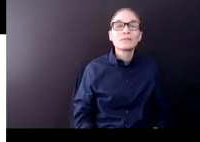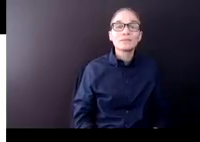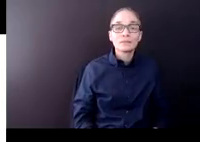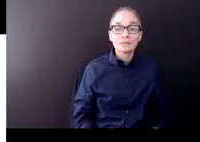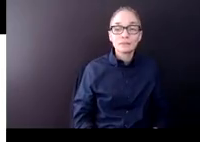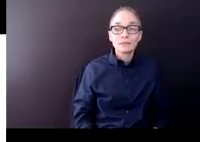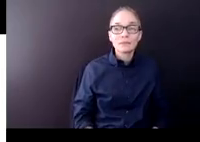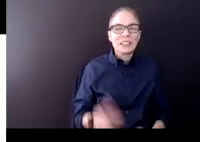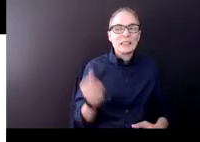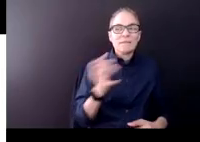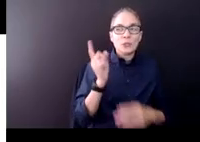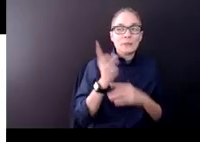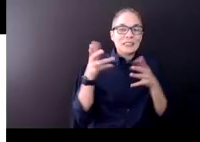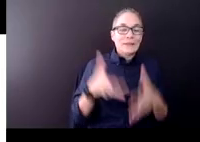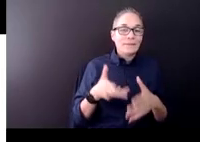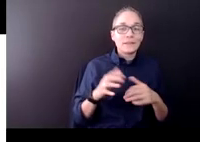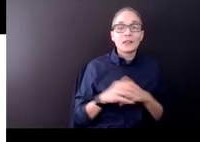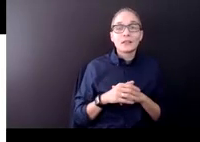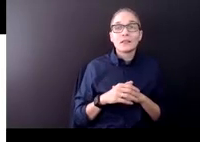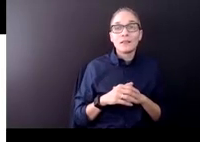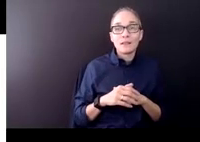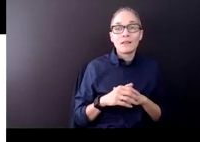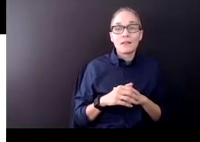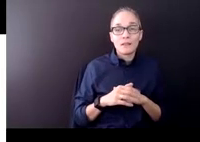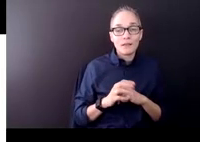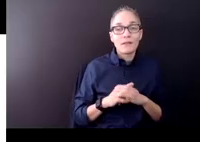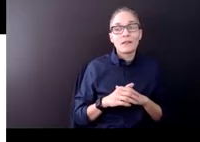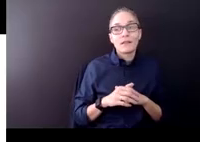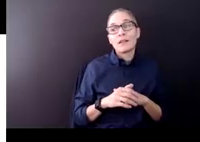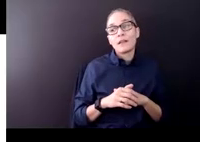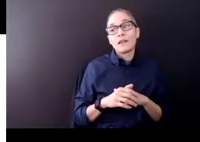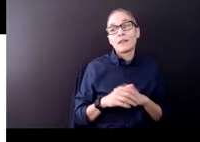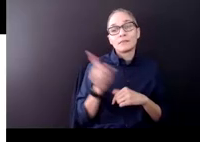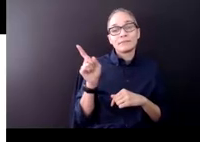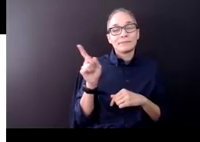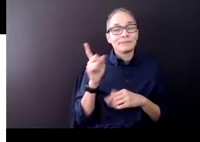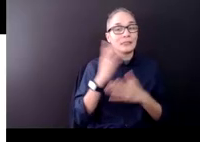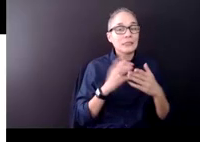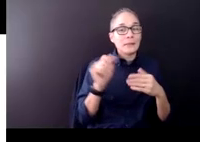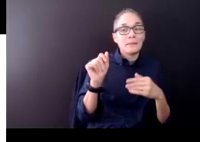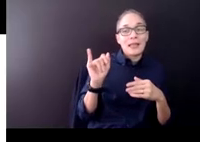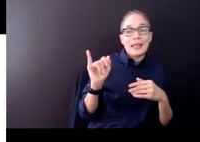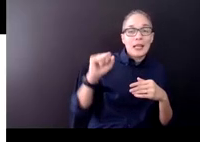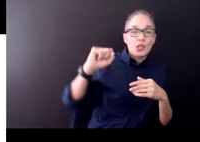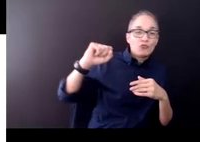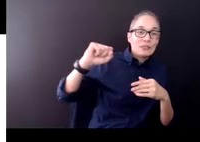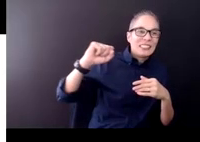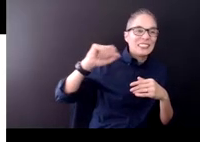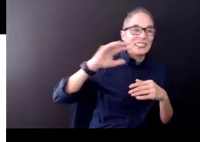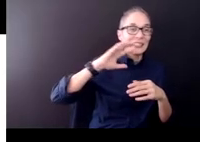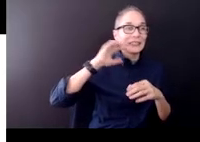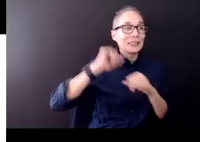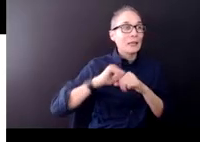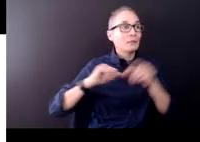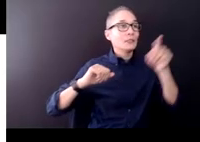Okay, so we know we have a few more minutes to augment or not to augment. So here are some AI resistant assignments. And so